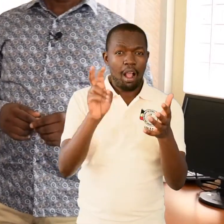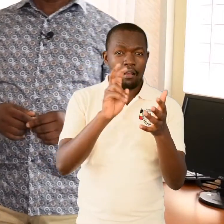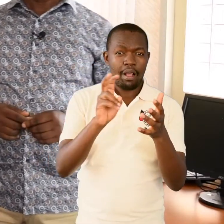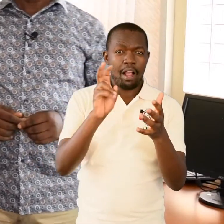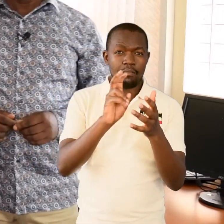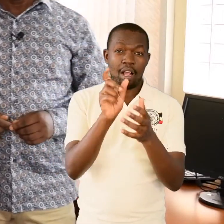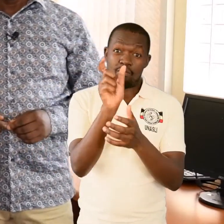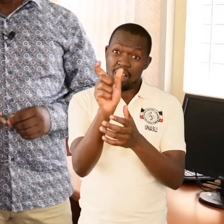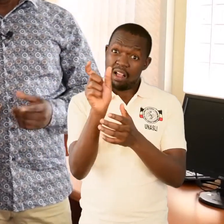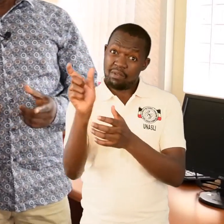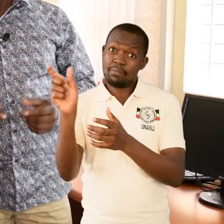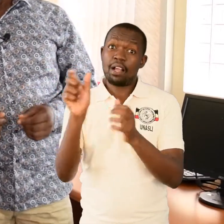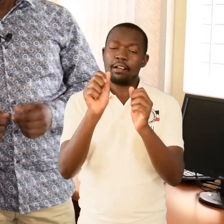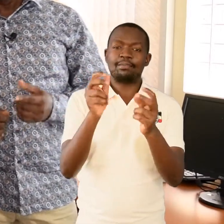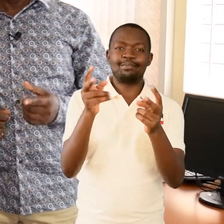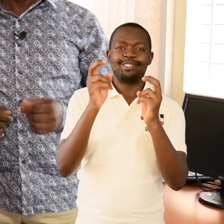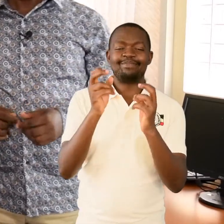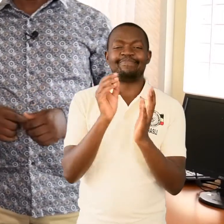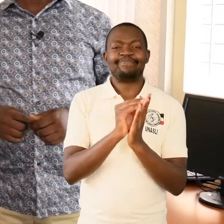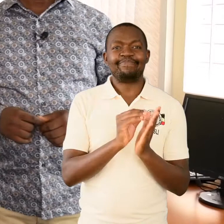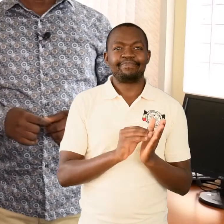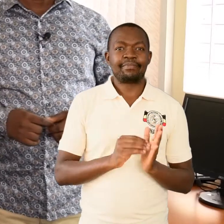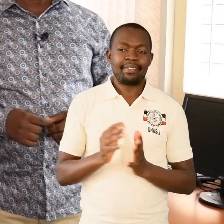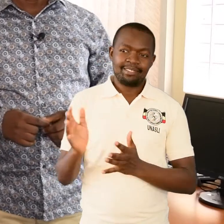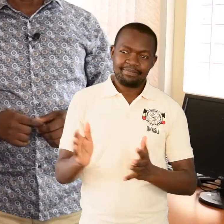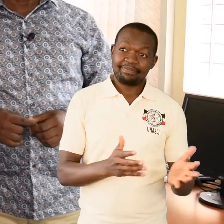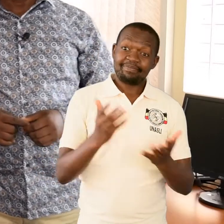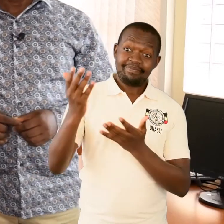you. Yes, our dear viewers,